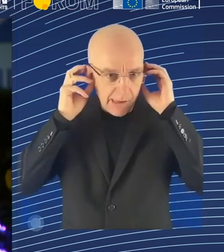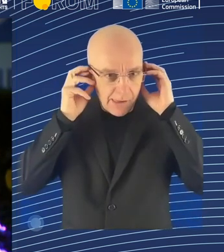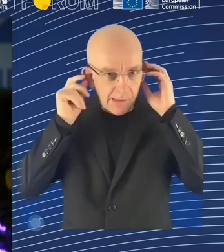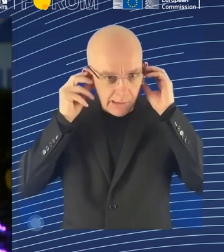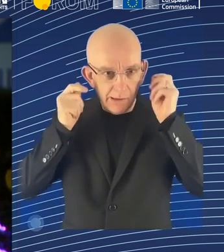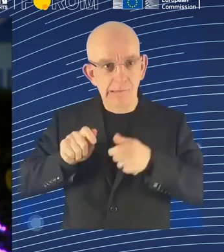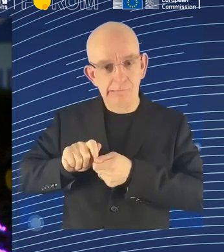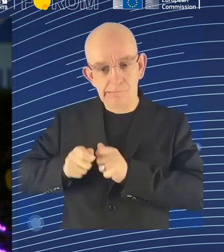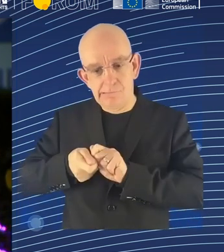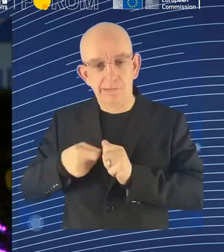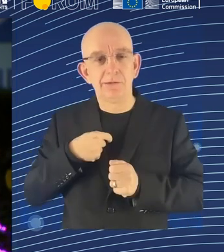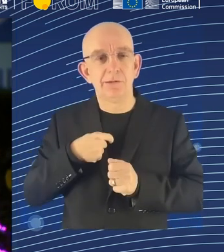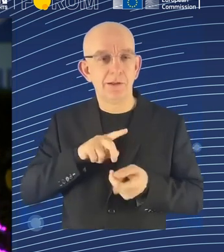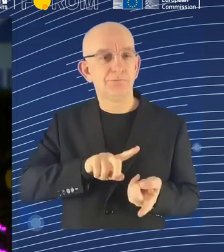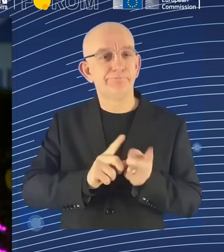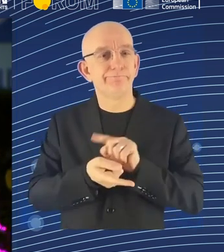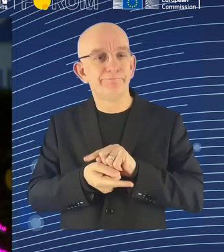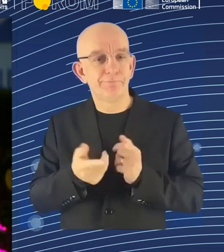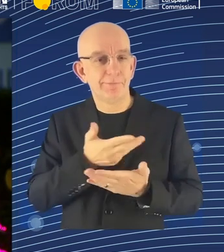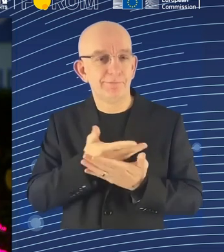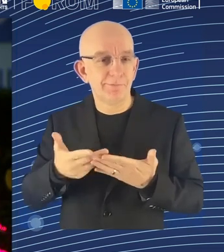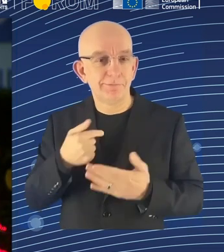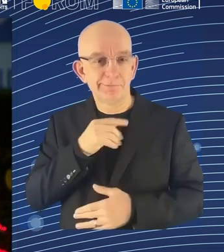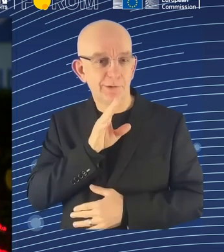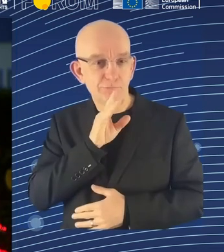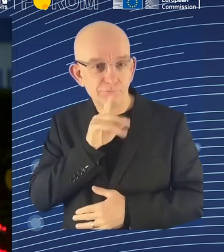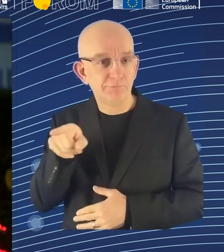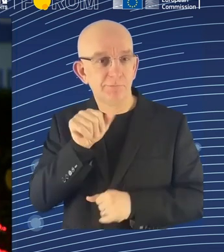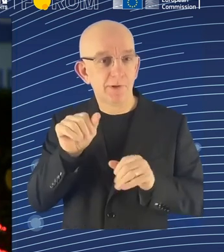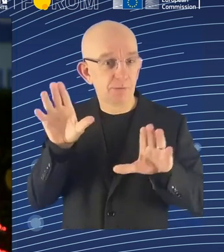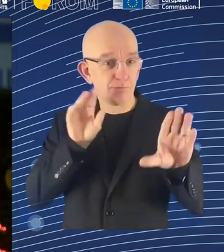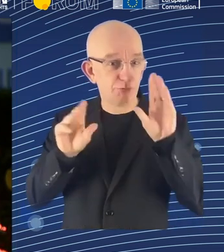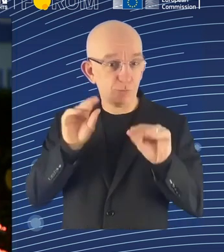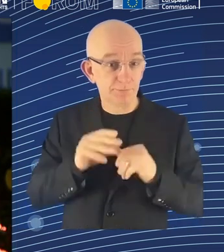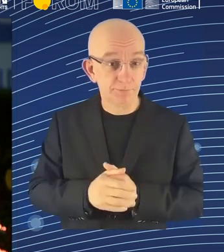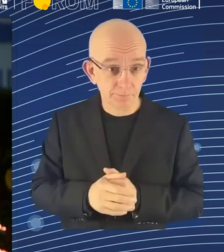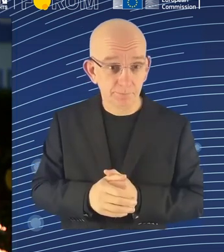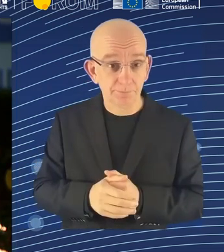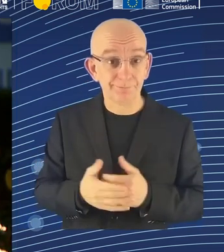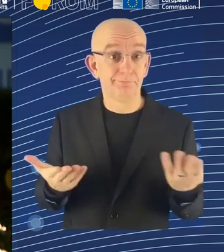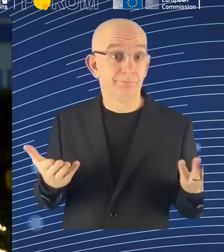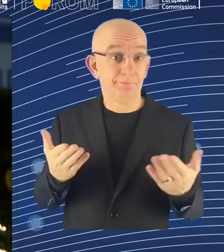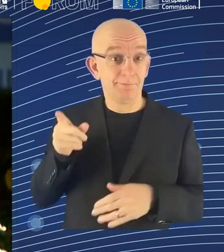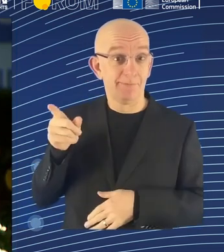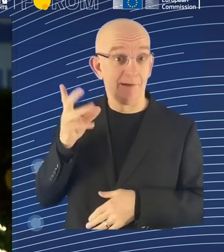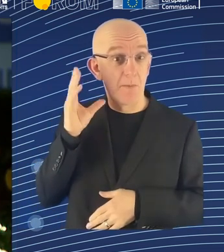Do you have an AI translator, another human? So, hello. It's much better.